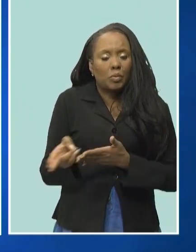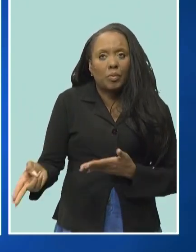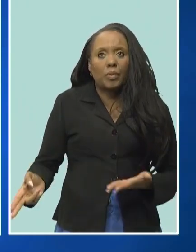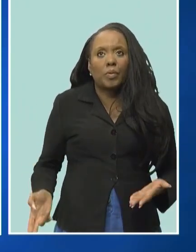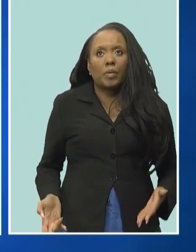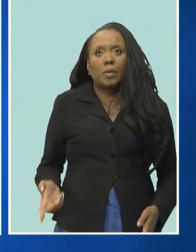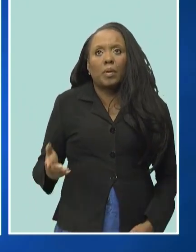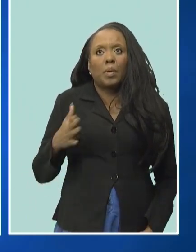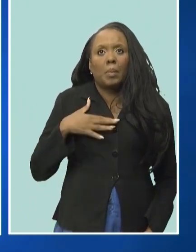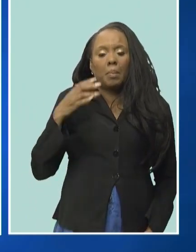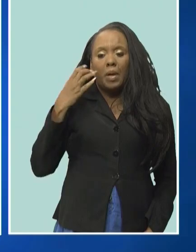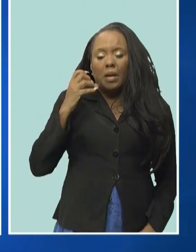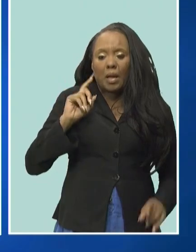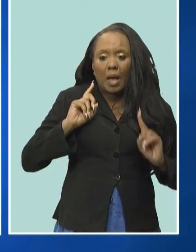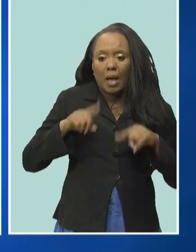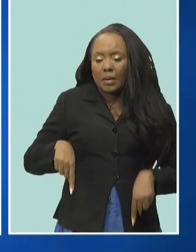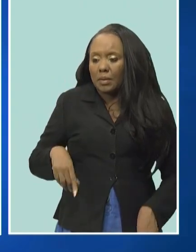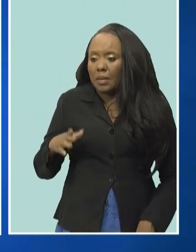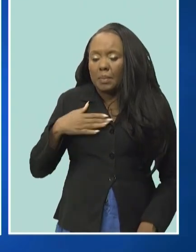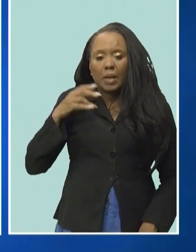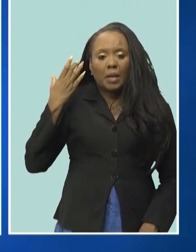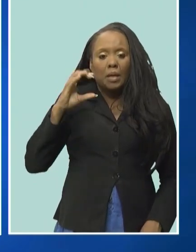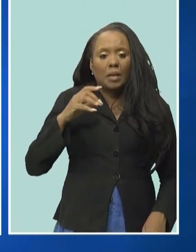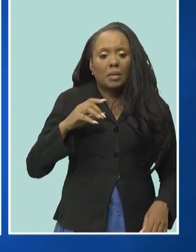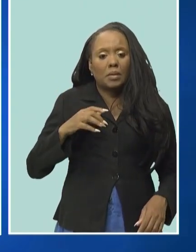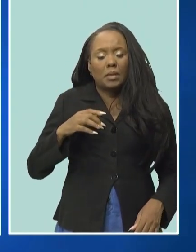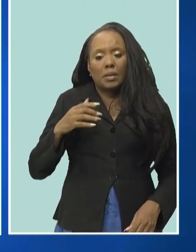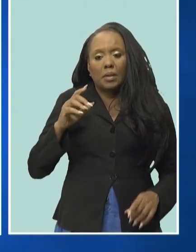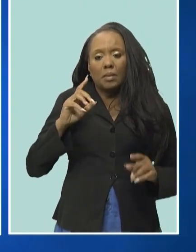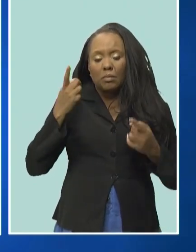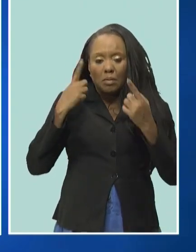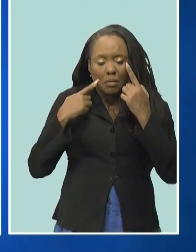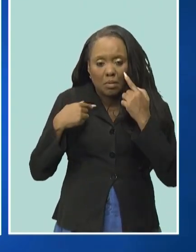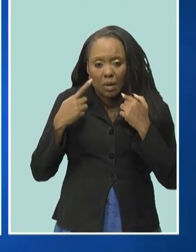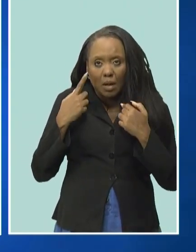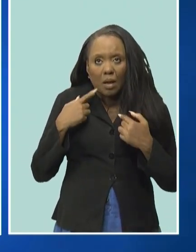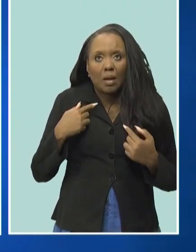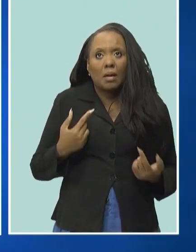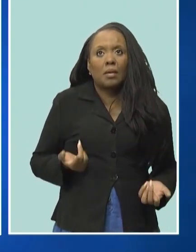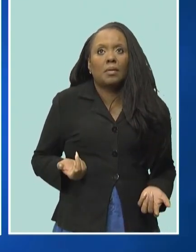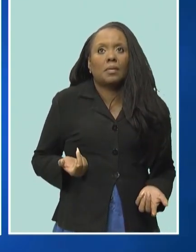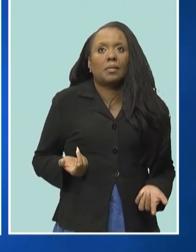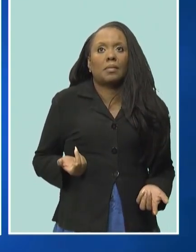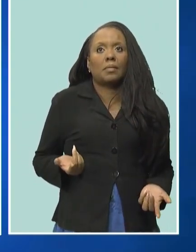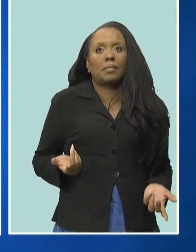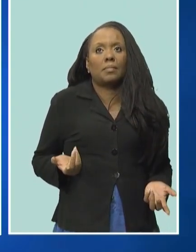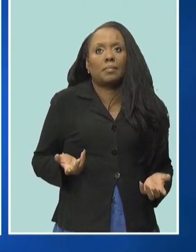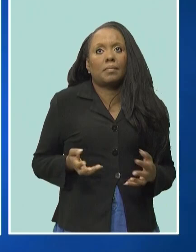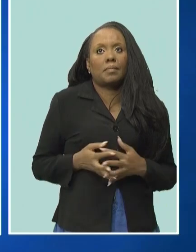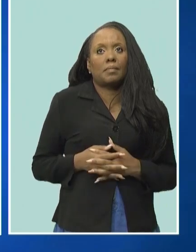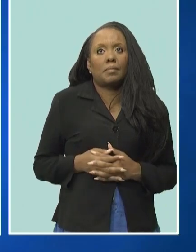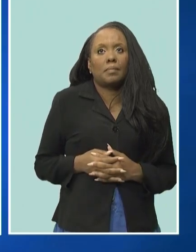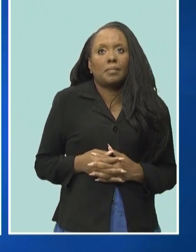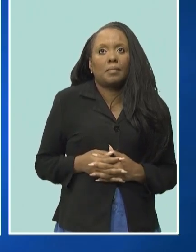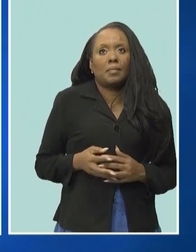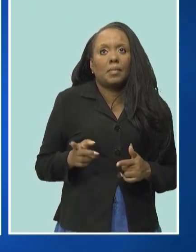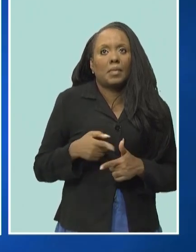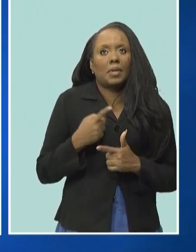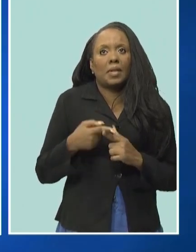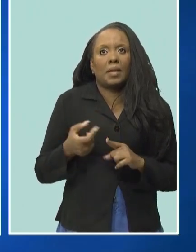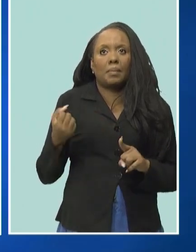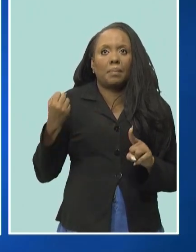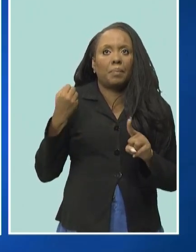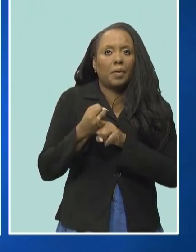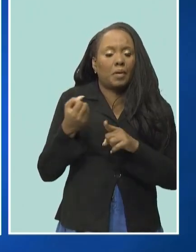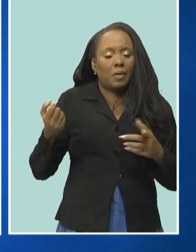my cousin picked up the phone, and he was crying. And that's when it came.